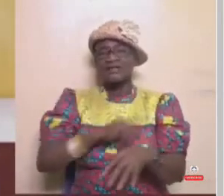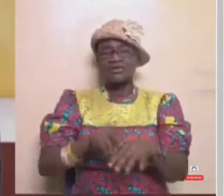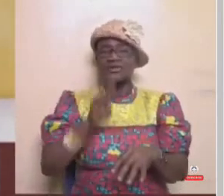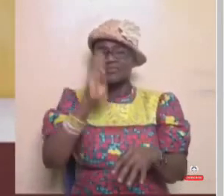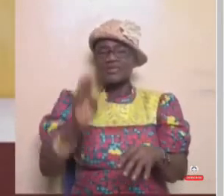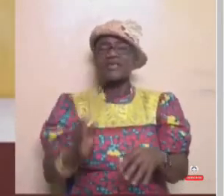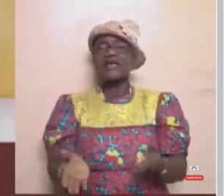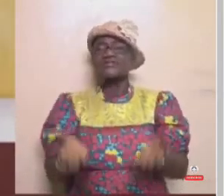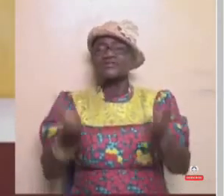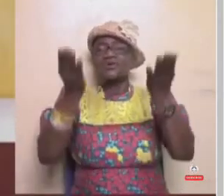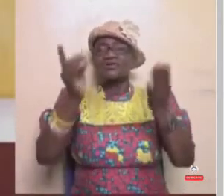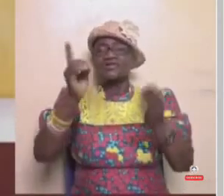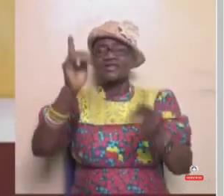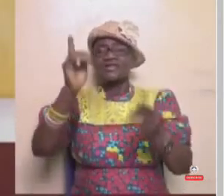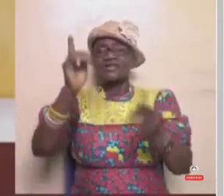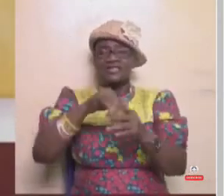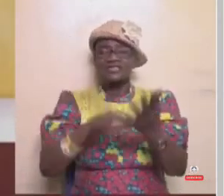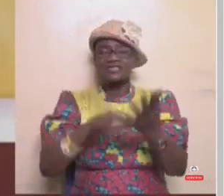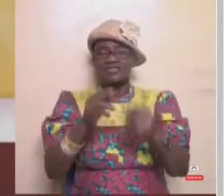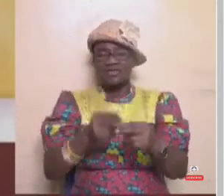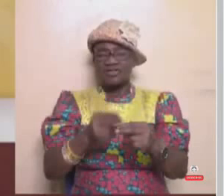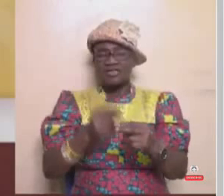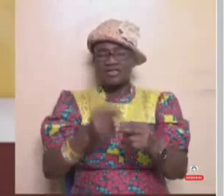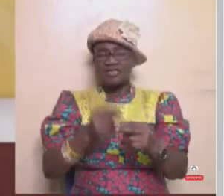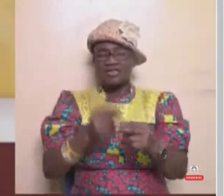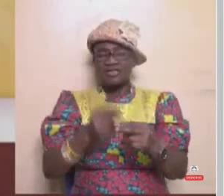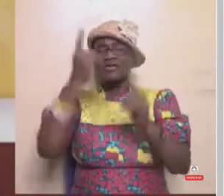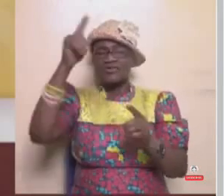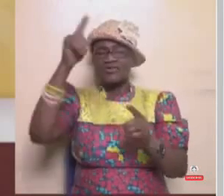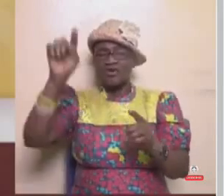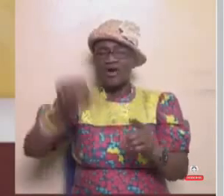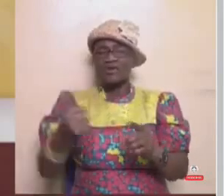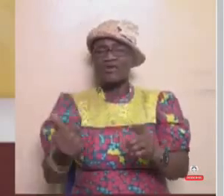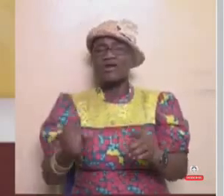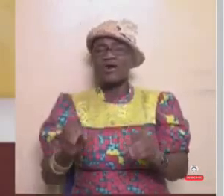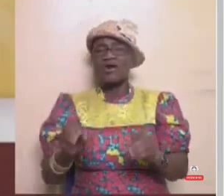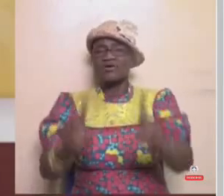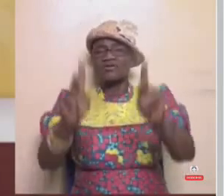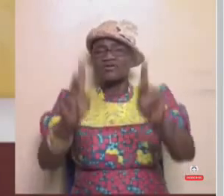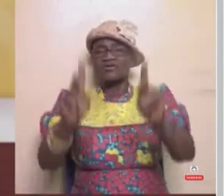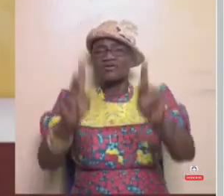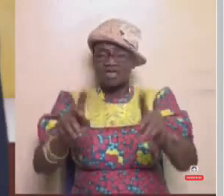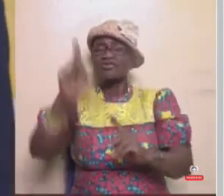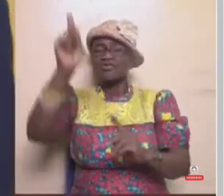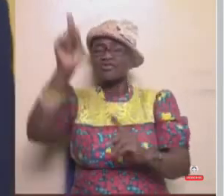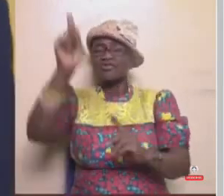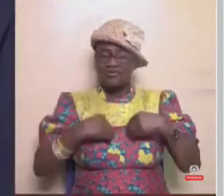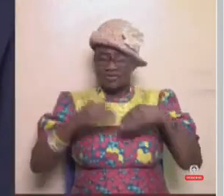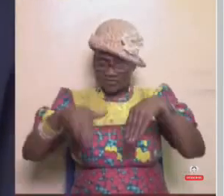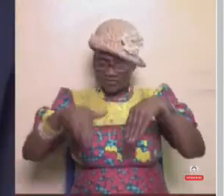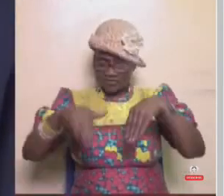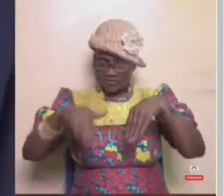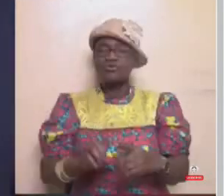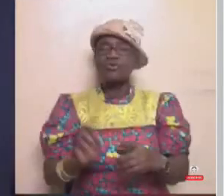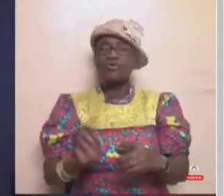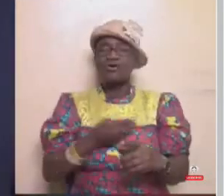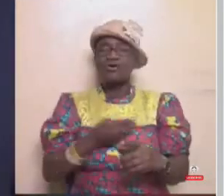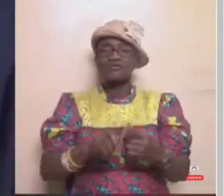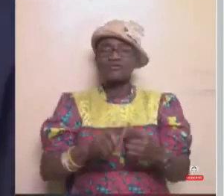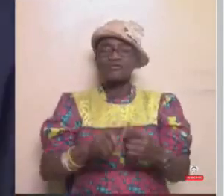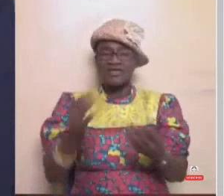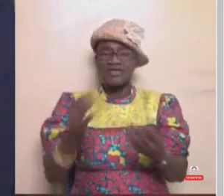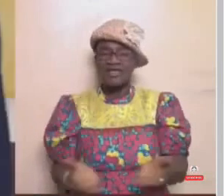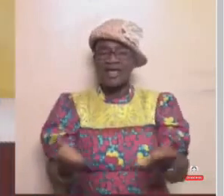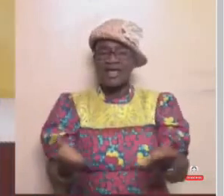of Jesus. Amen. Thank you for yet another opportunity you are giving to us to be here at this faith